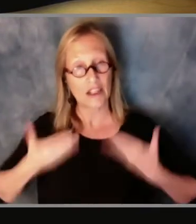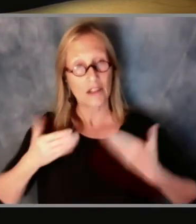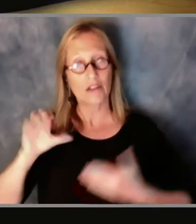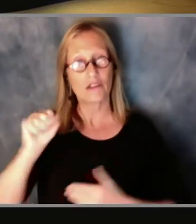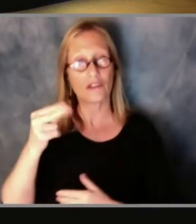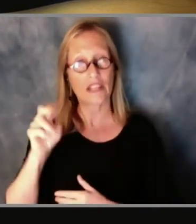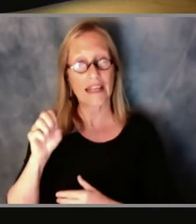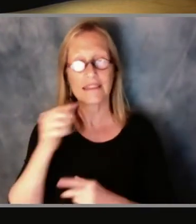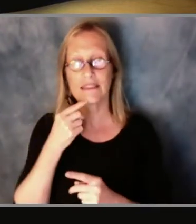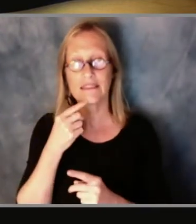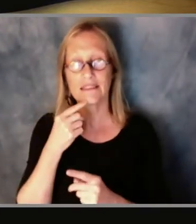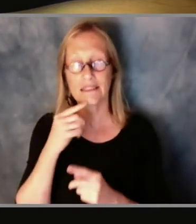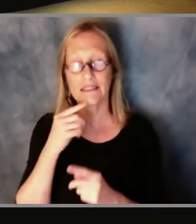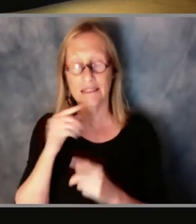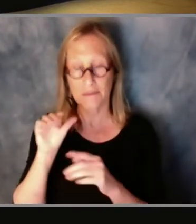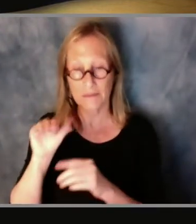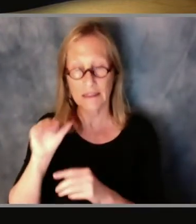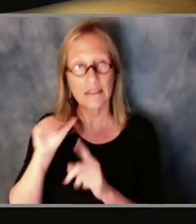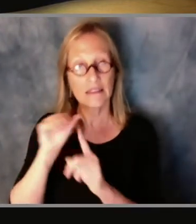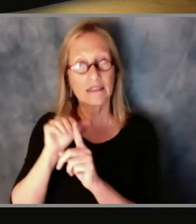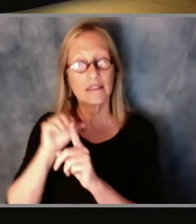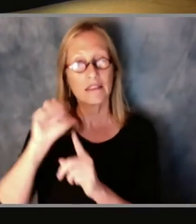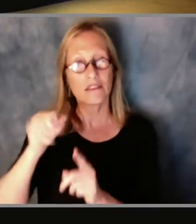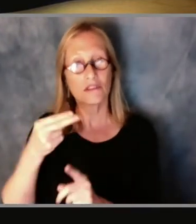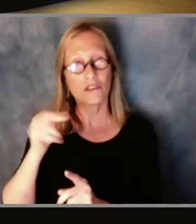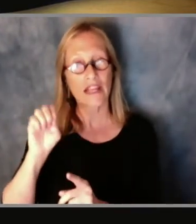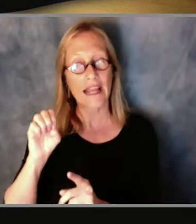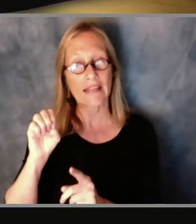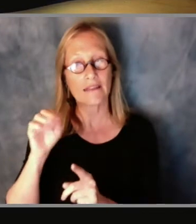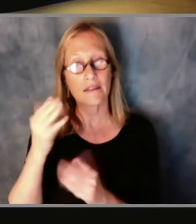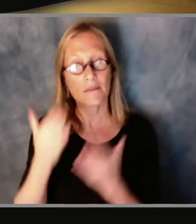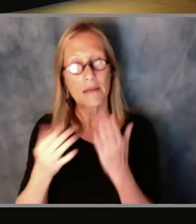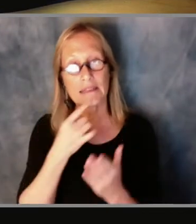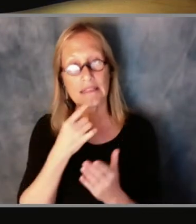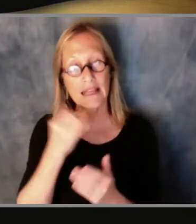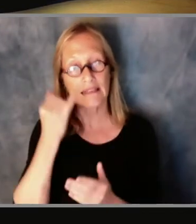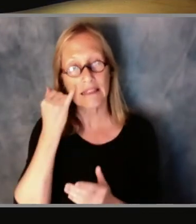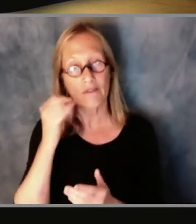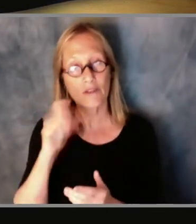Something, Jane, something that might help is if you turned off, For children with